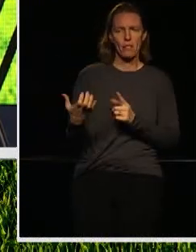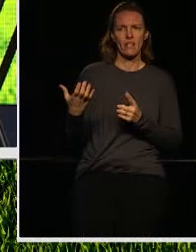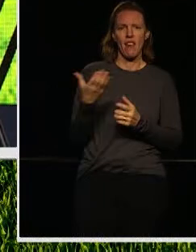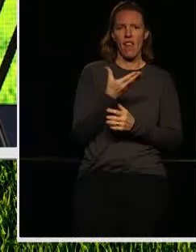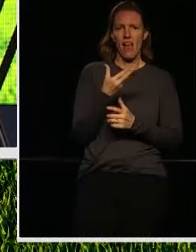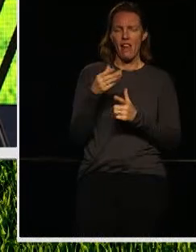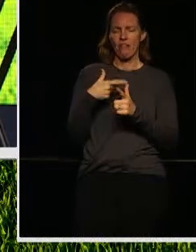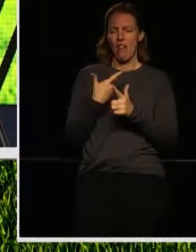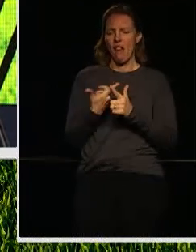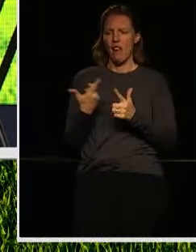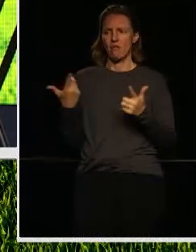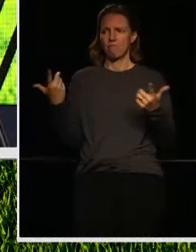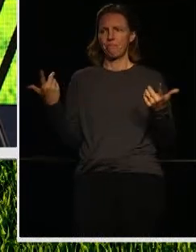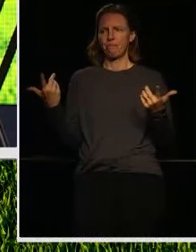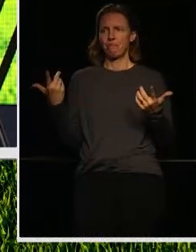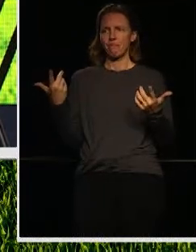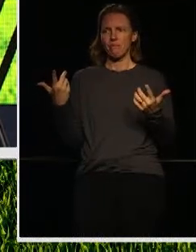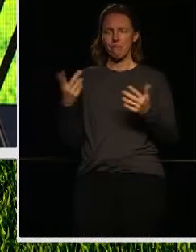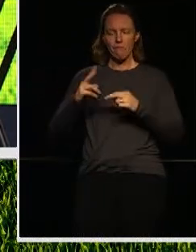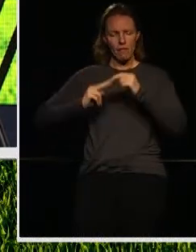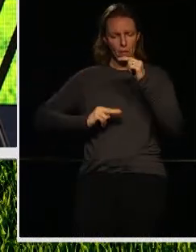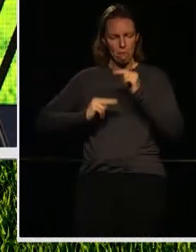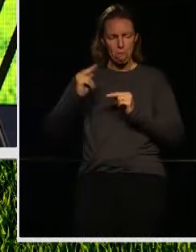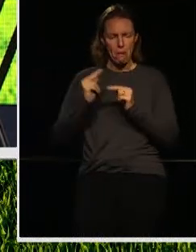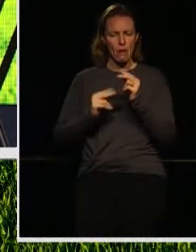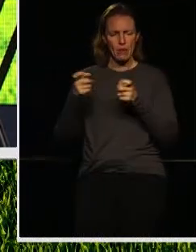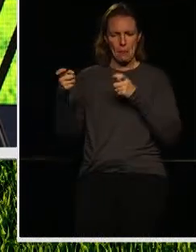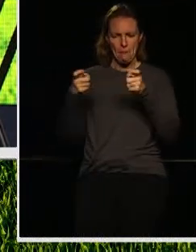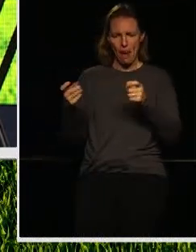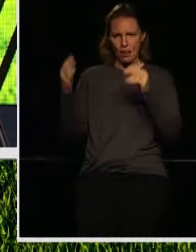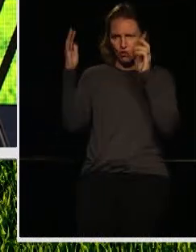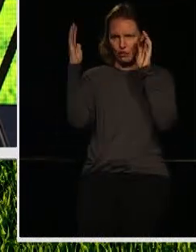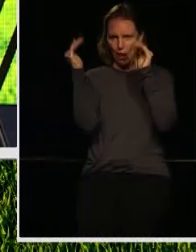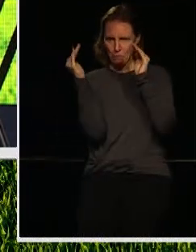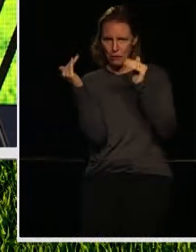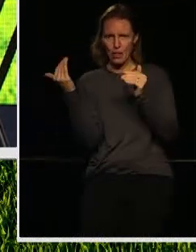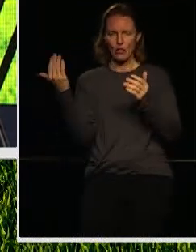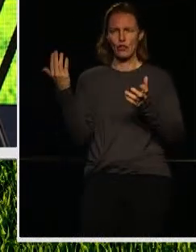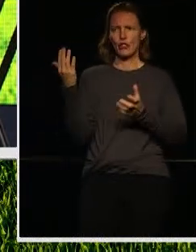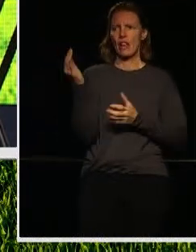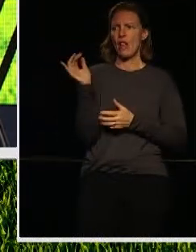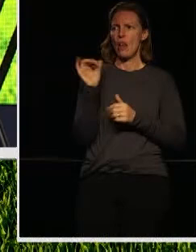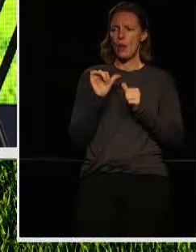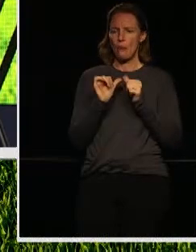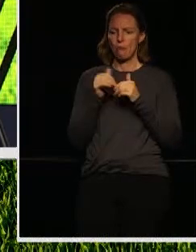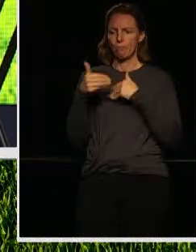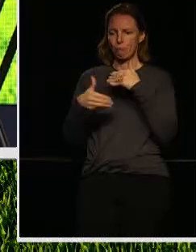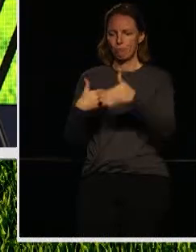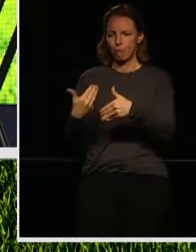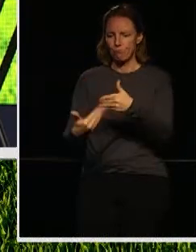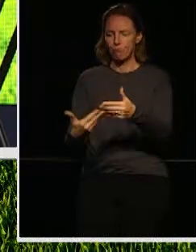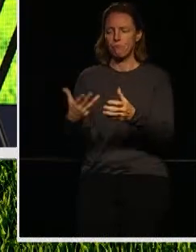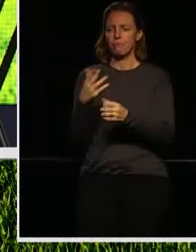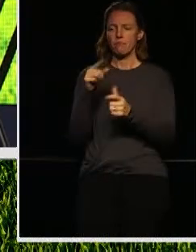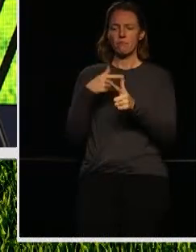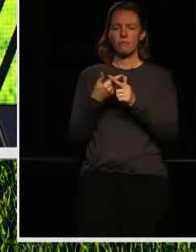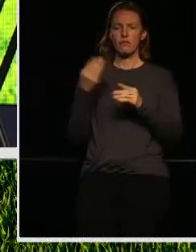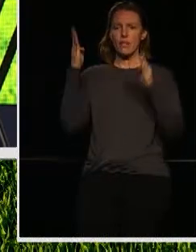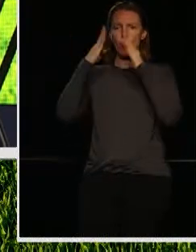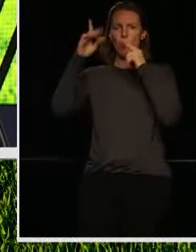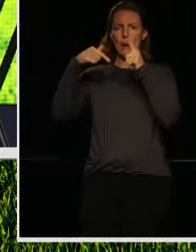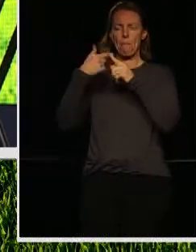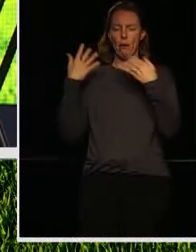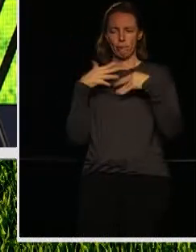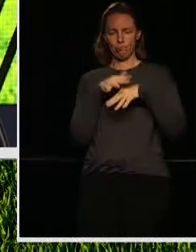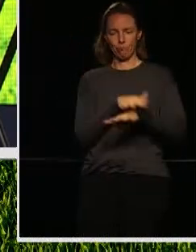and then, build and manage expectations along the way, and then worry about integration,